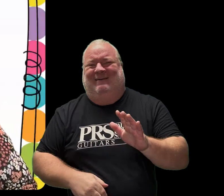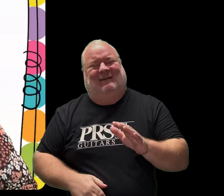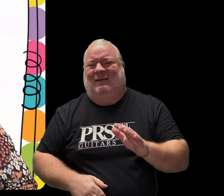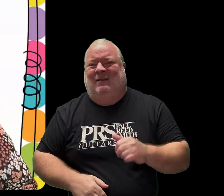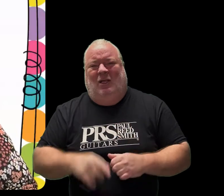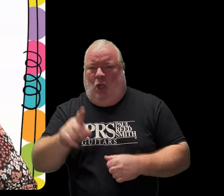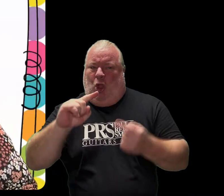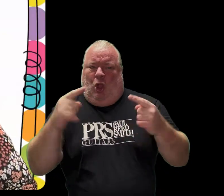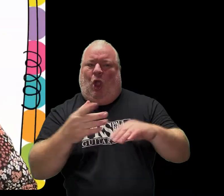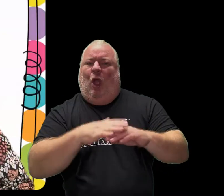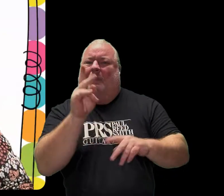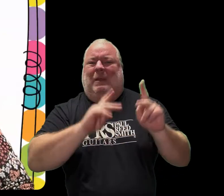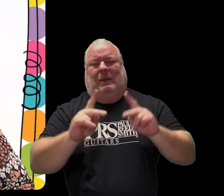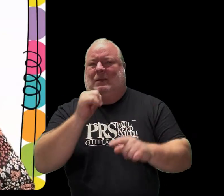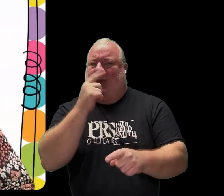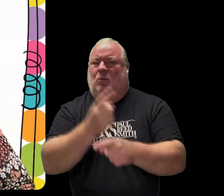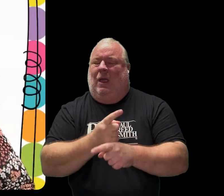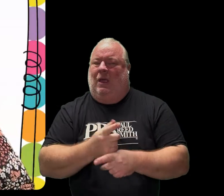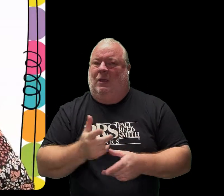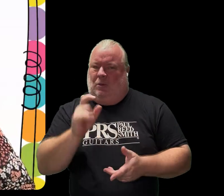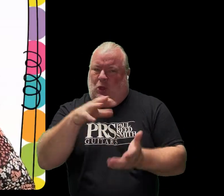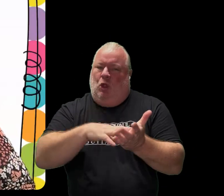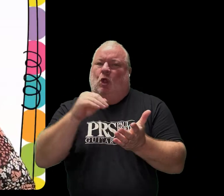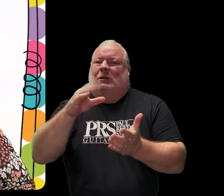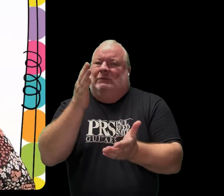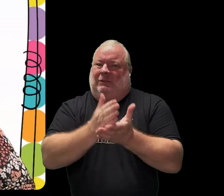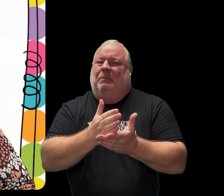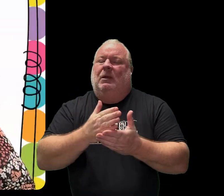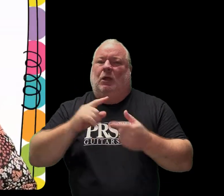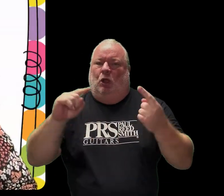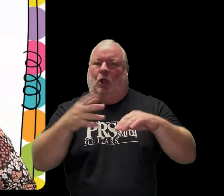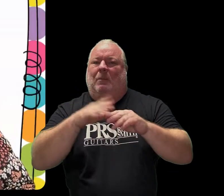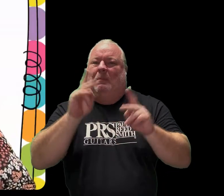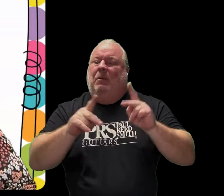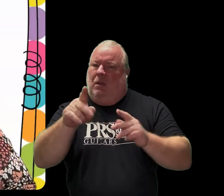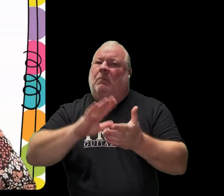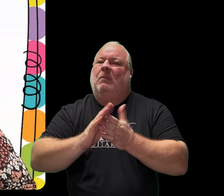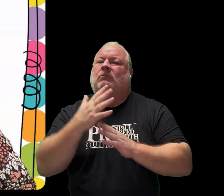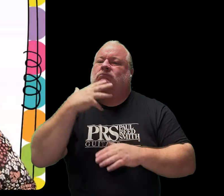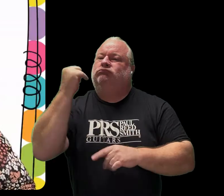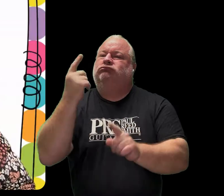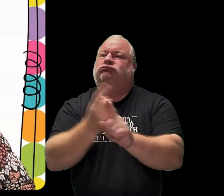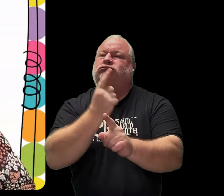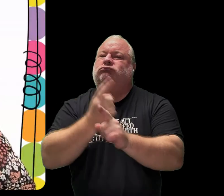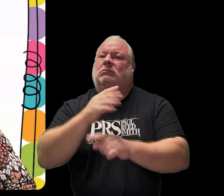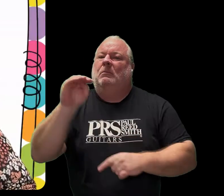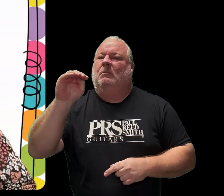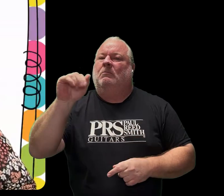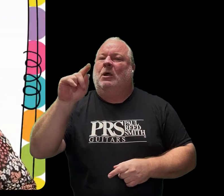feelings, because that's what it means to be mature. That's what it means to